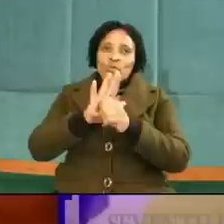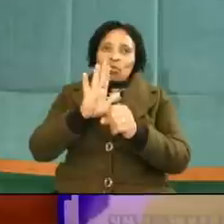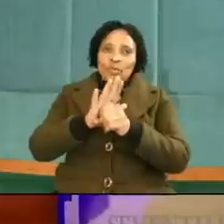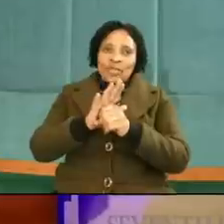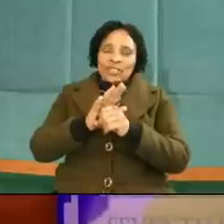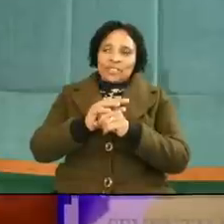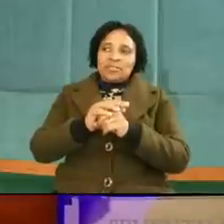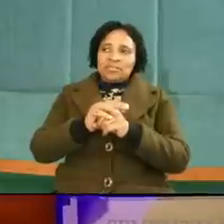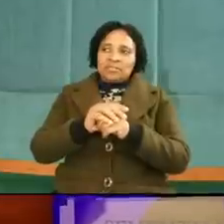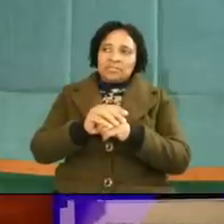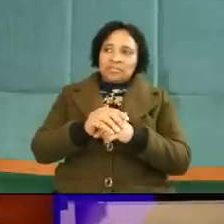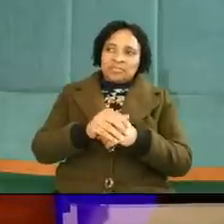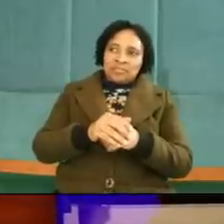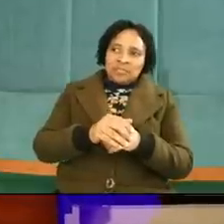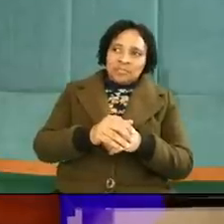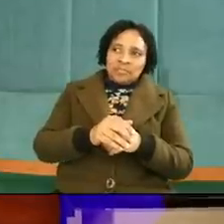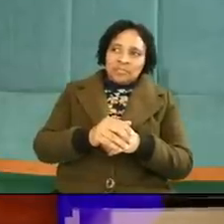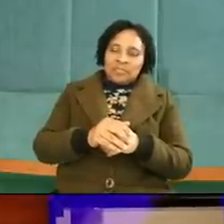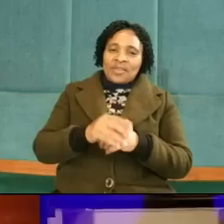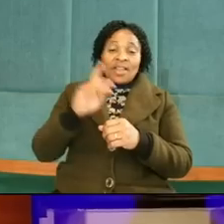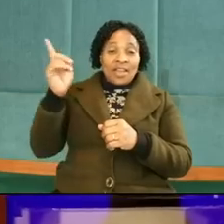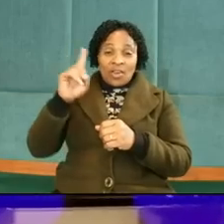members of the Nairobi